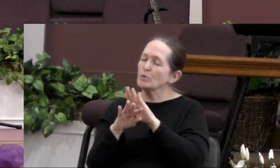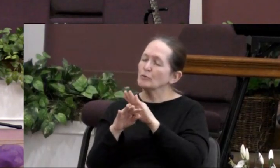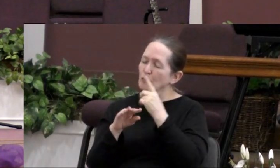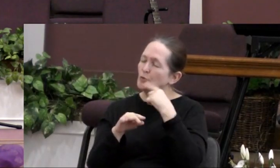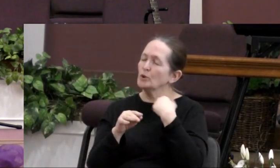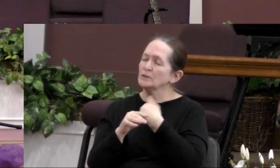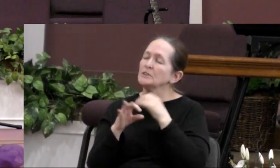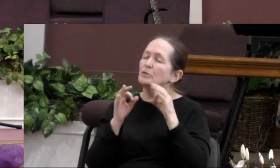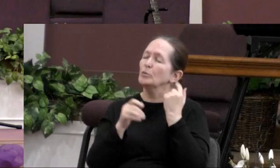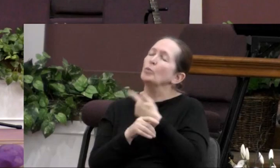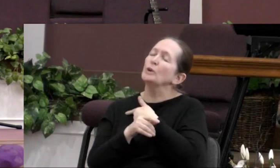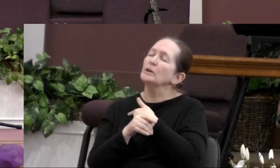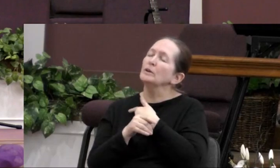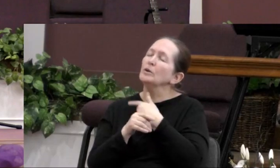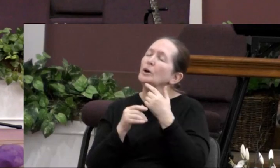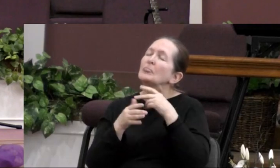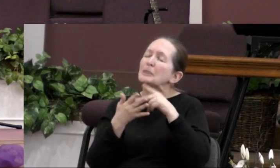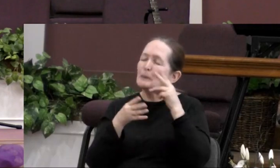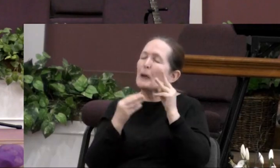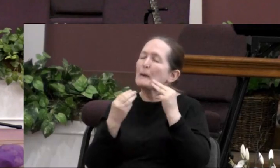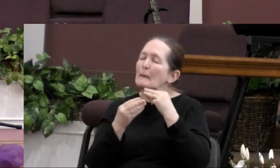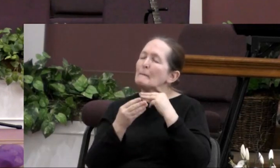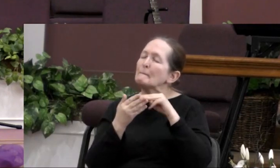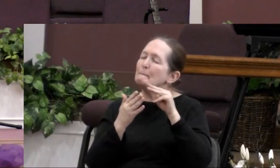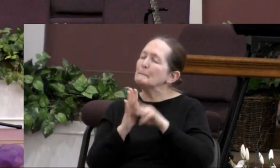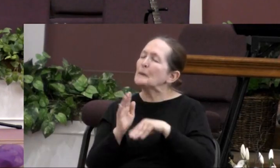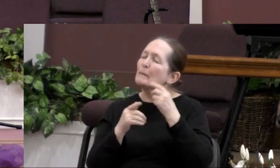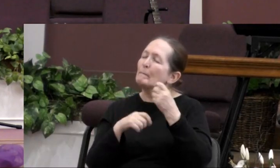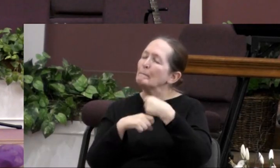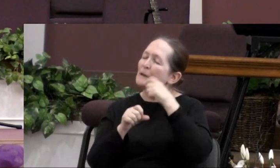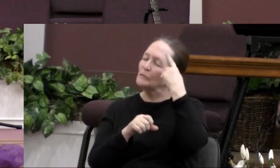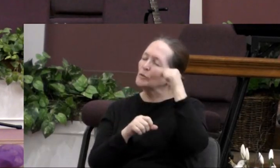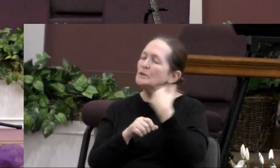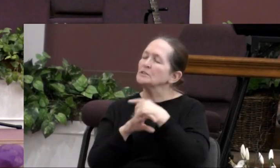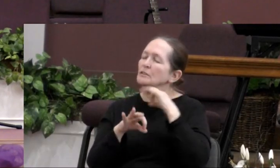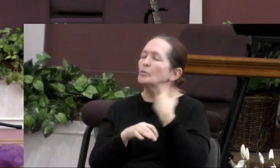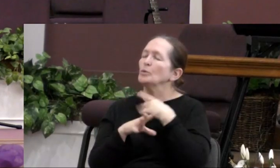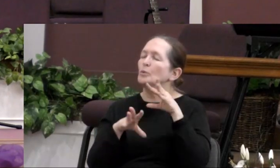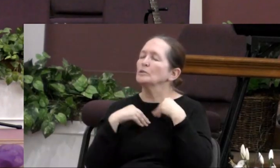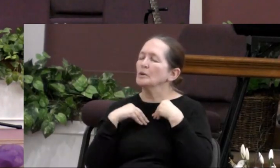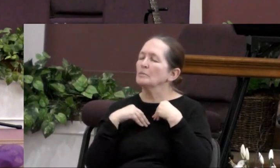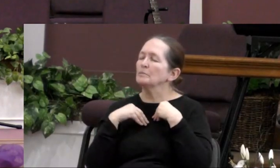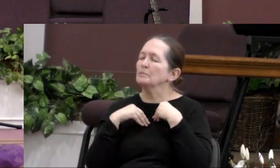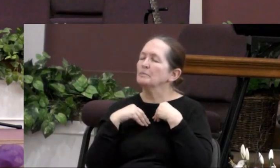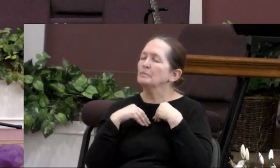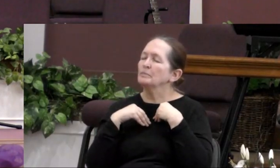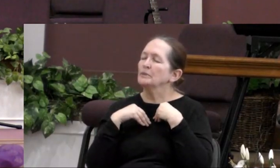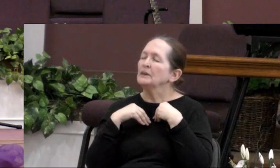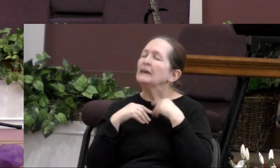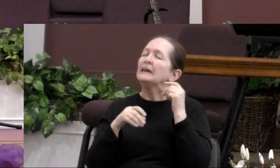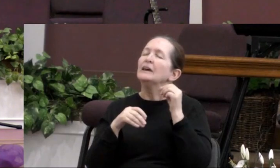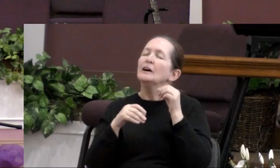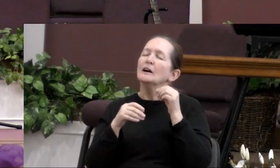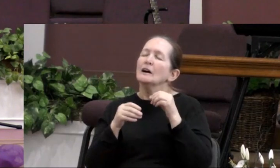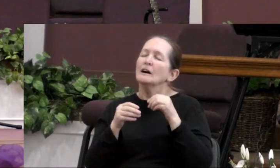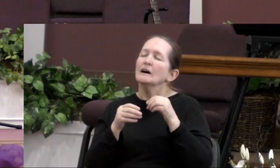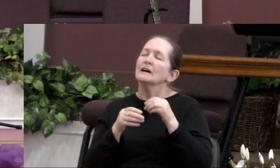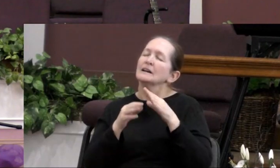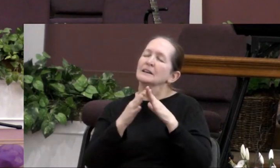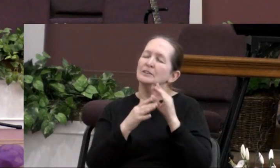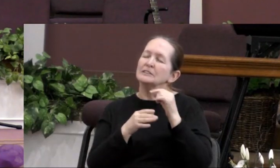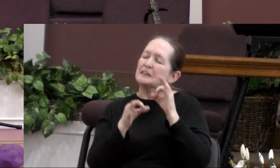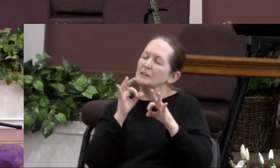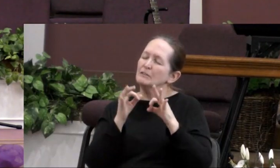And I pray that they would today, any who do not know that, that they would cry out to you and ask you to forgive